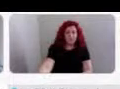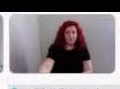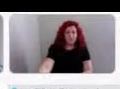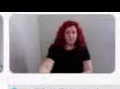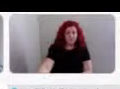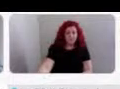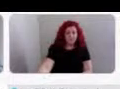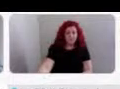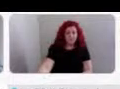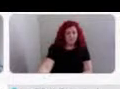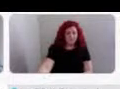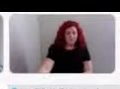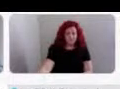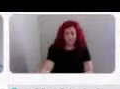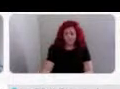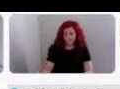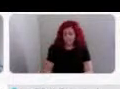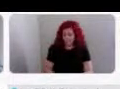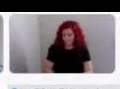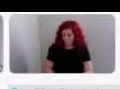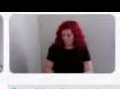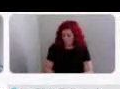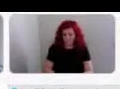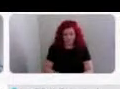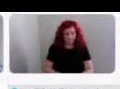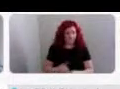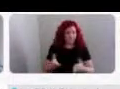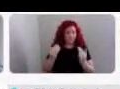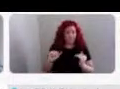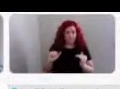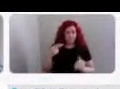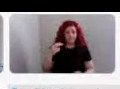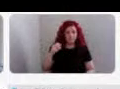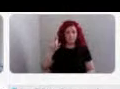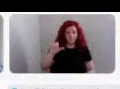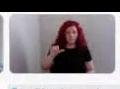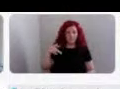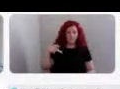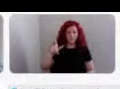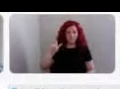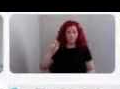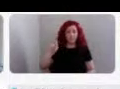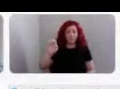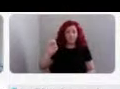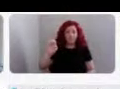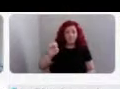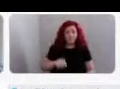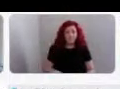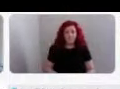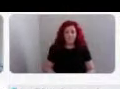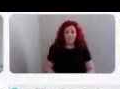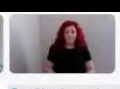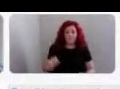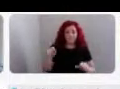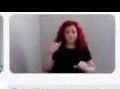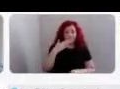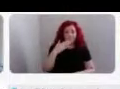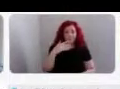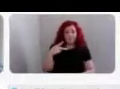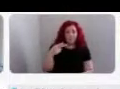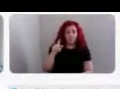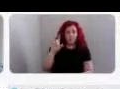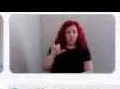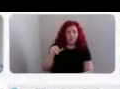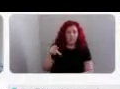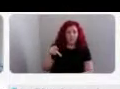thank you the next speaker is holly plute holly yes thank you uh my name is holly plug and i'm a member